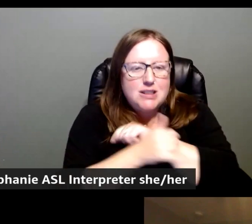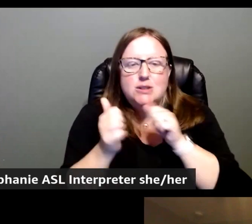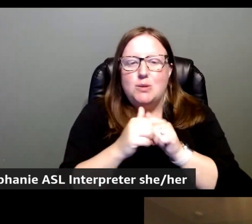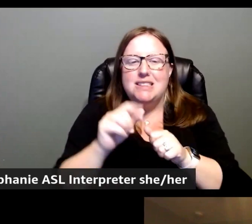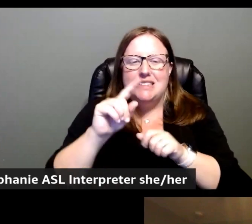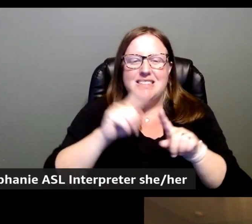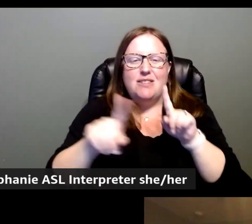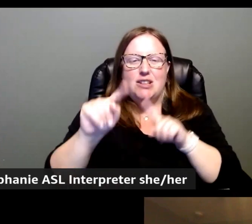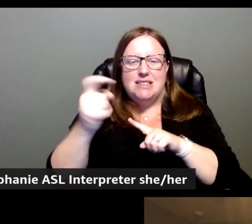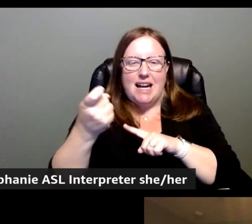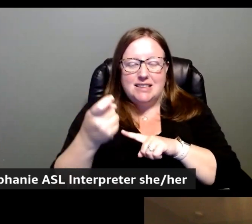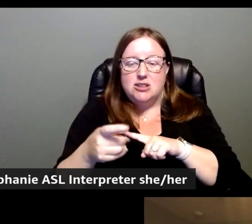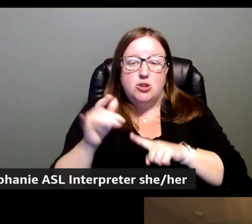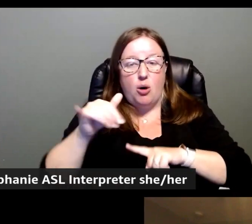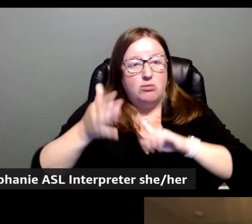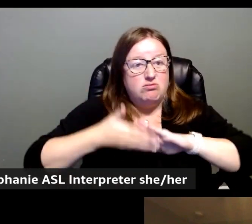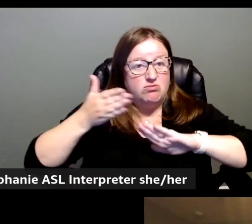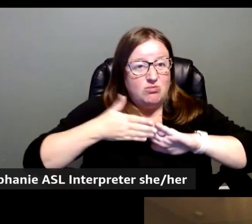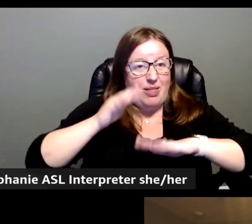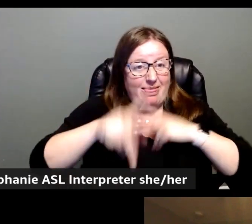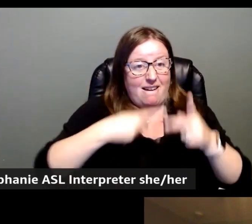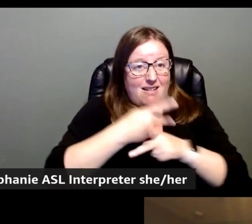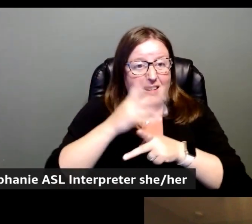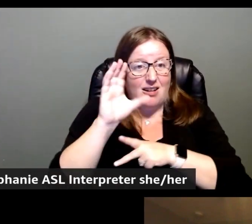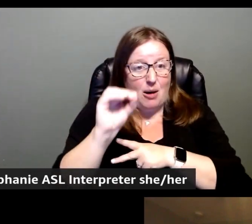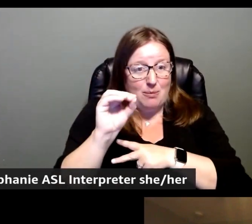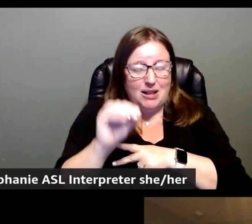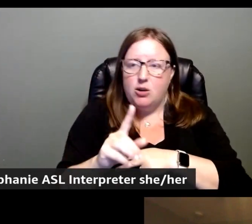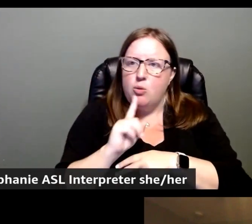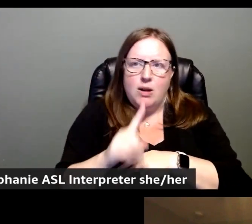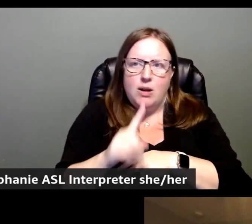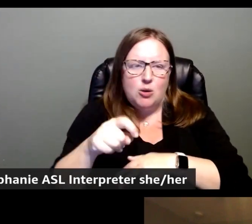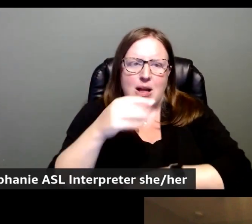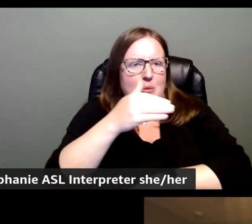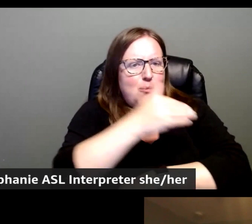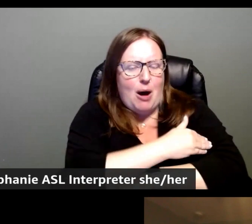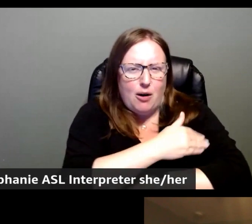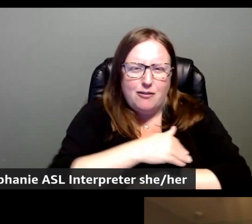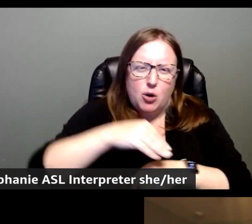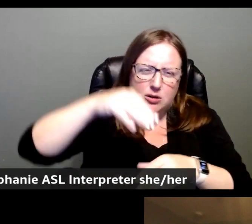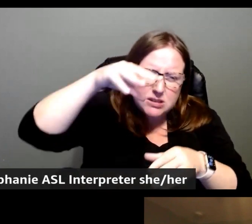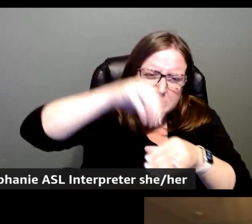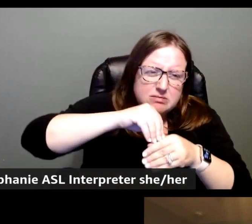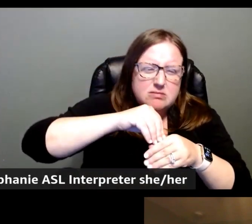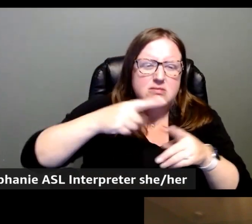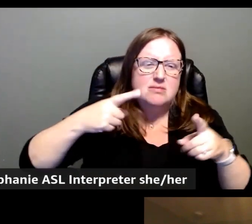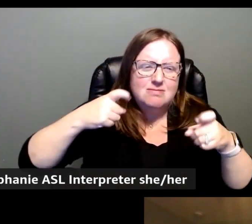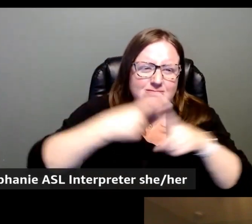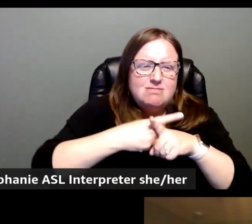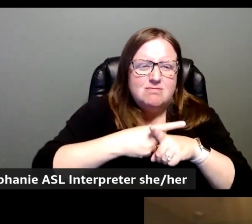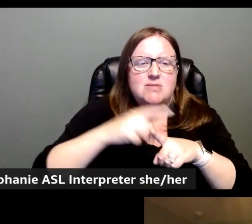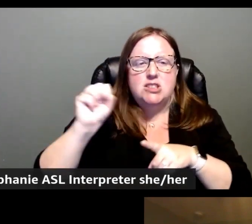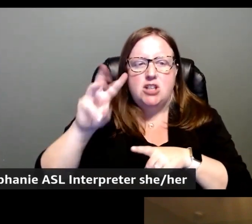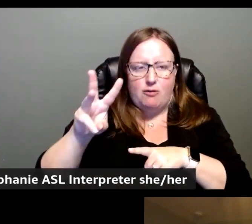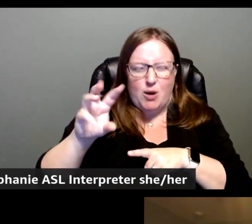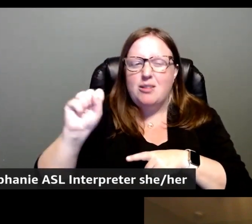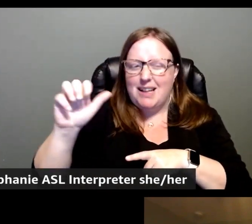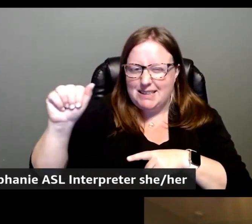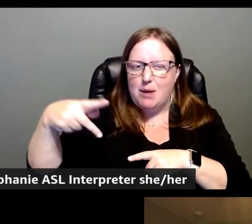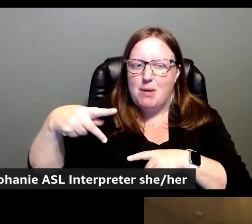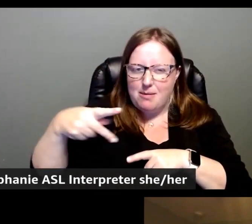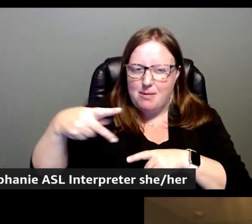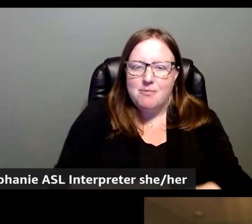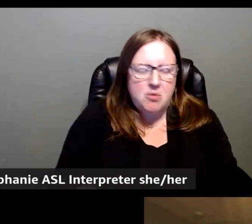mean, running a company like that requires extremely powerful, comprehensive software. That's what SAP makes.